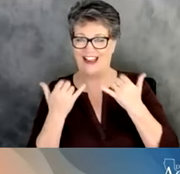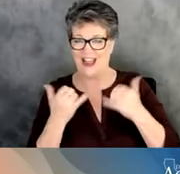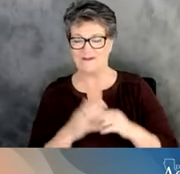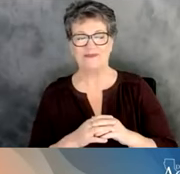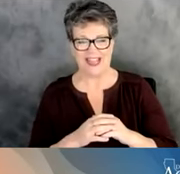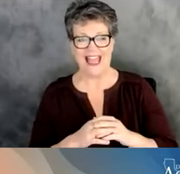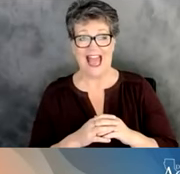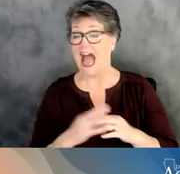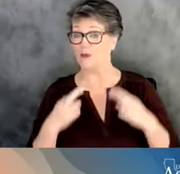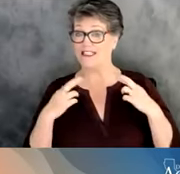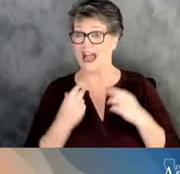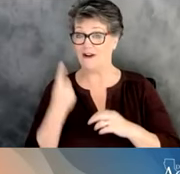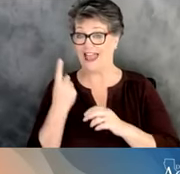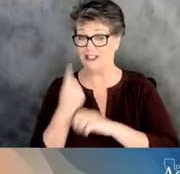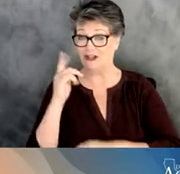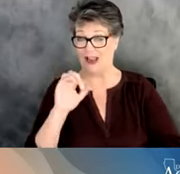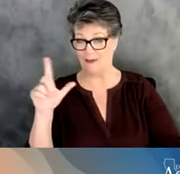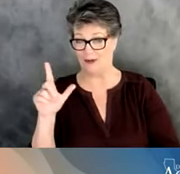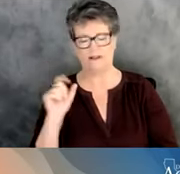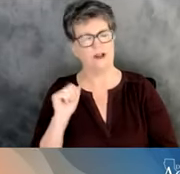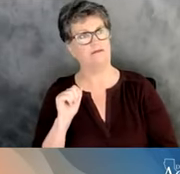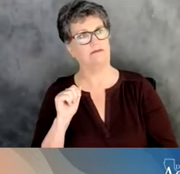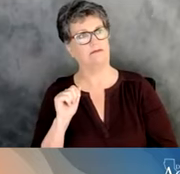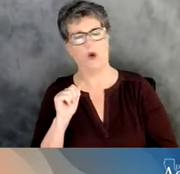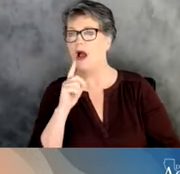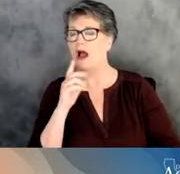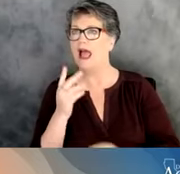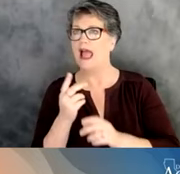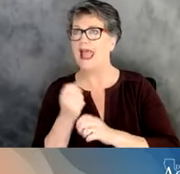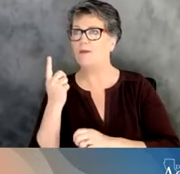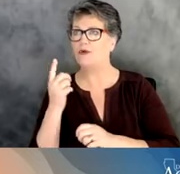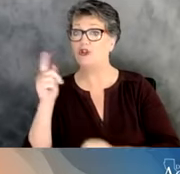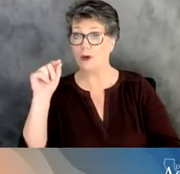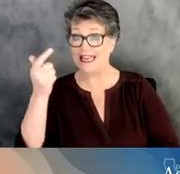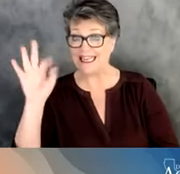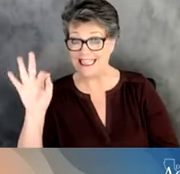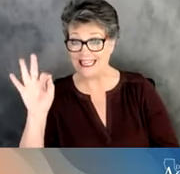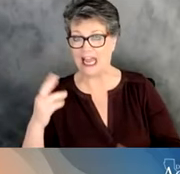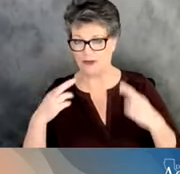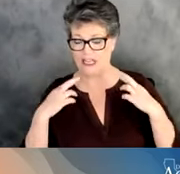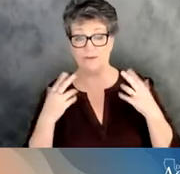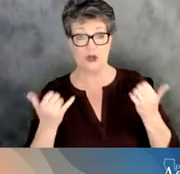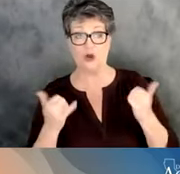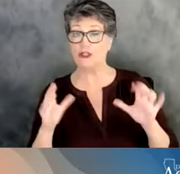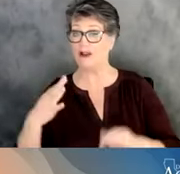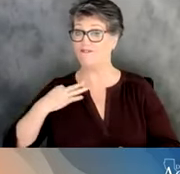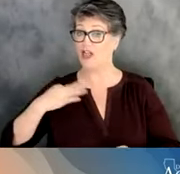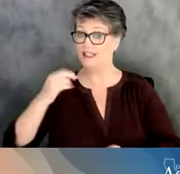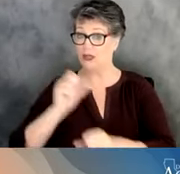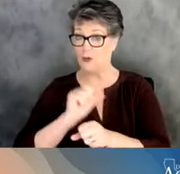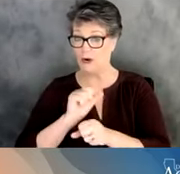I retired last April. No, actually, my goodness, April 2019, I'm currently doing some volunteer work